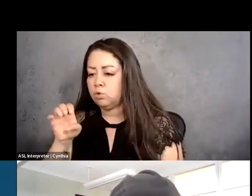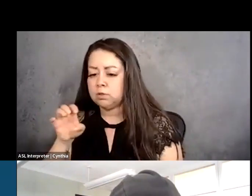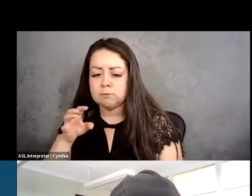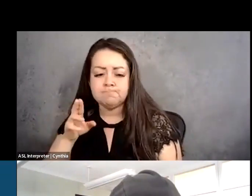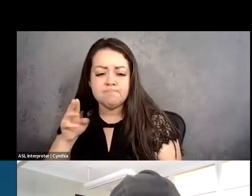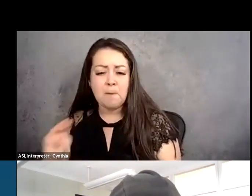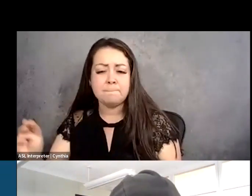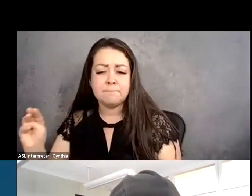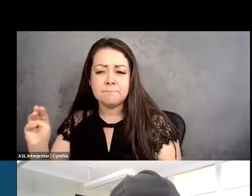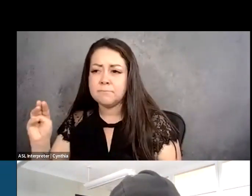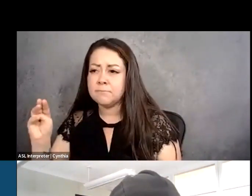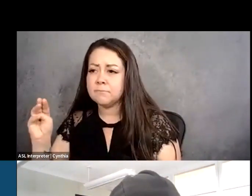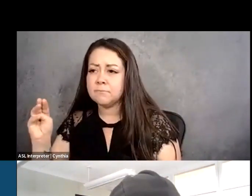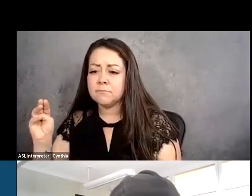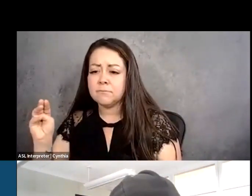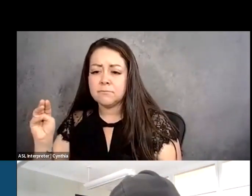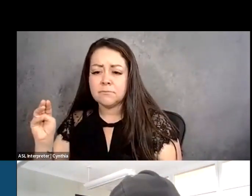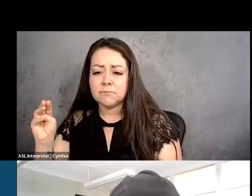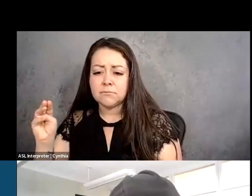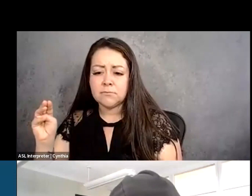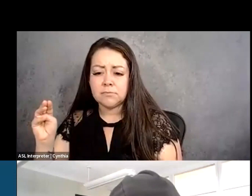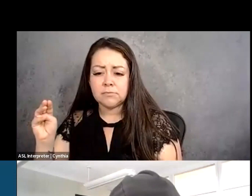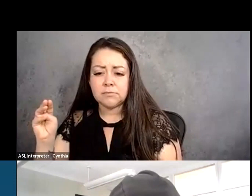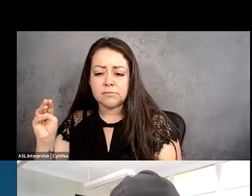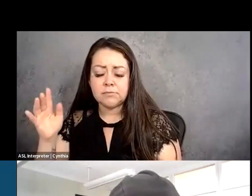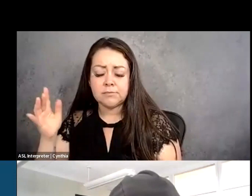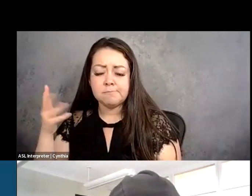I think maybe the only other thing that I'd add in terms of,